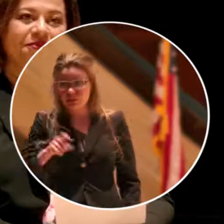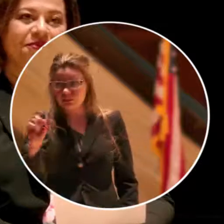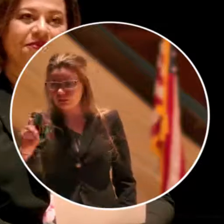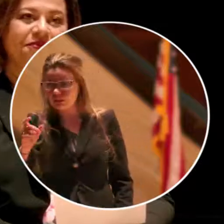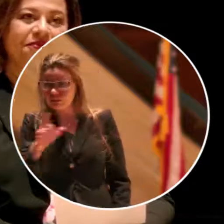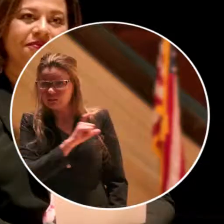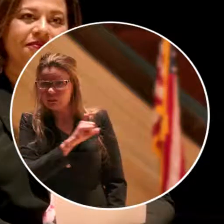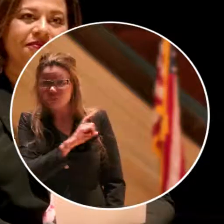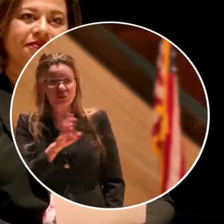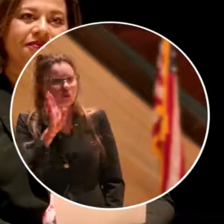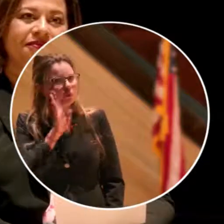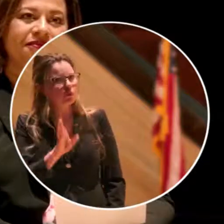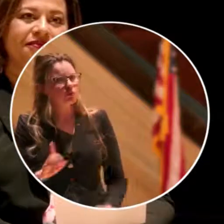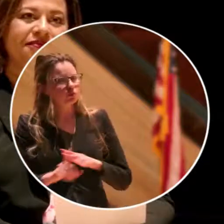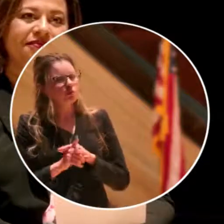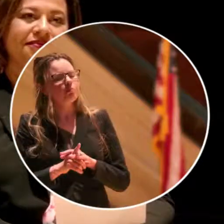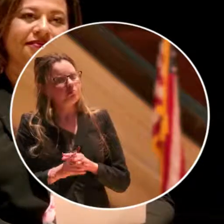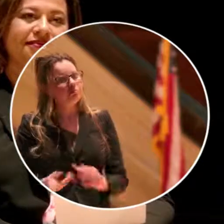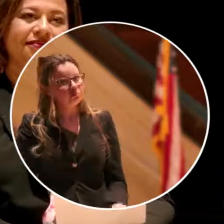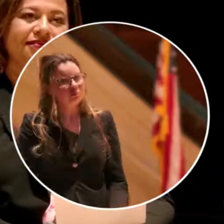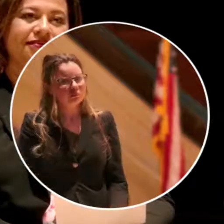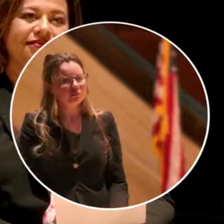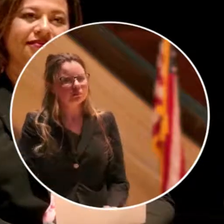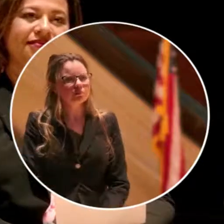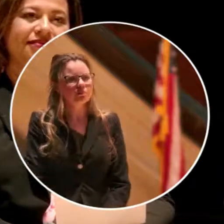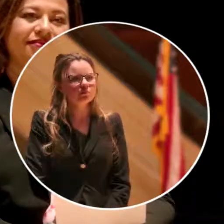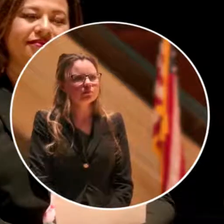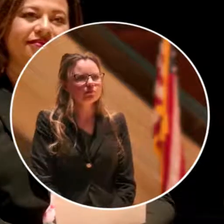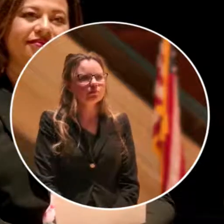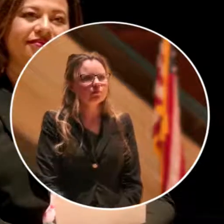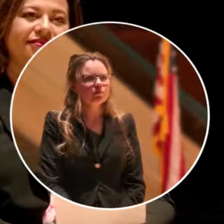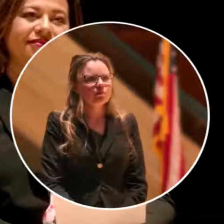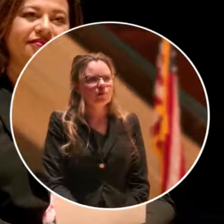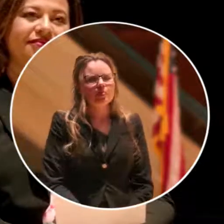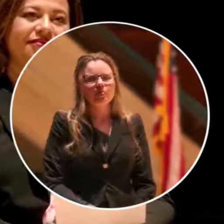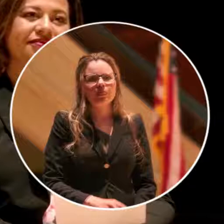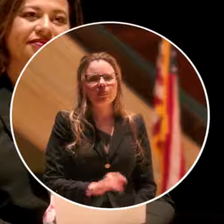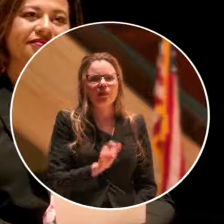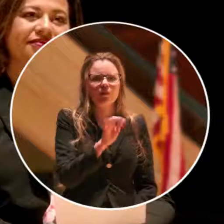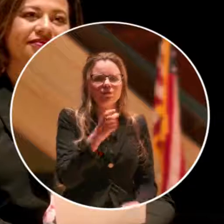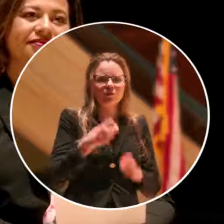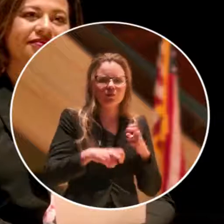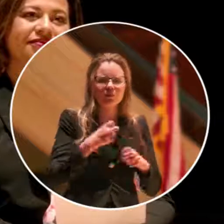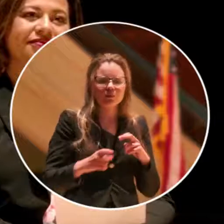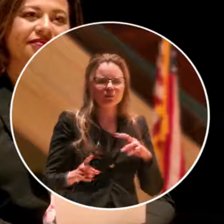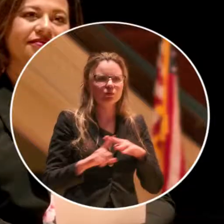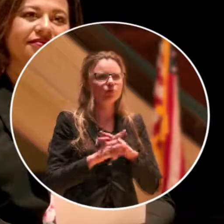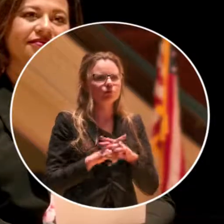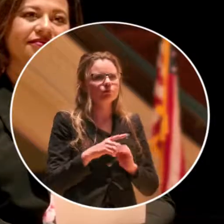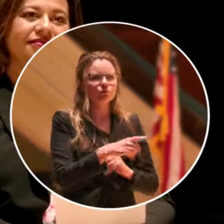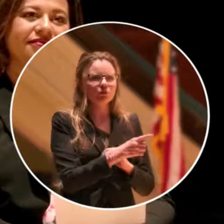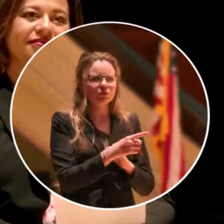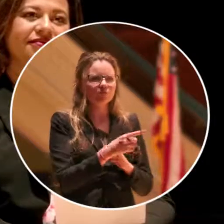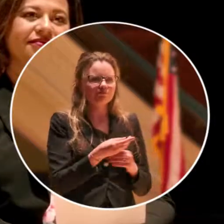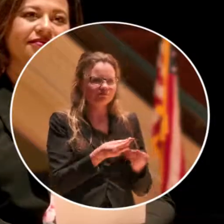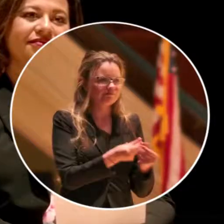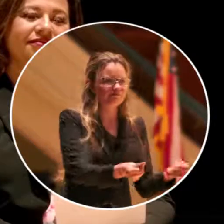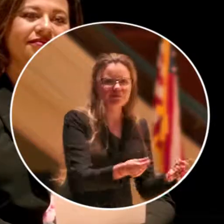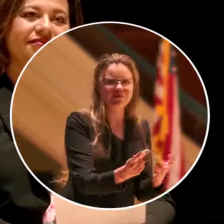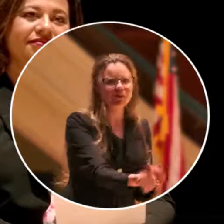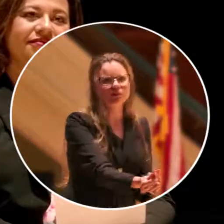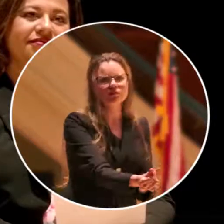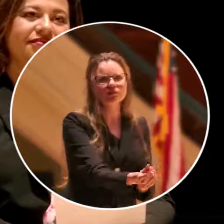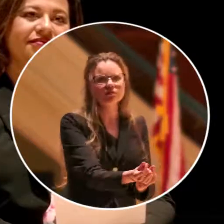had a problem which wasn't handled quickly. Additionally, with her continual driving back and forth between the restaurants and the